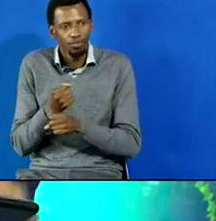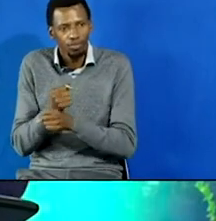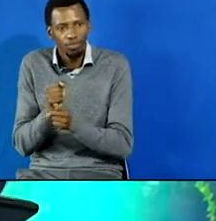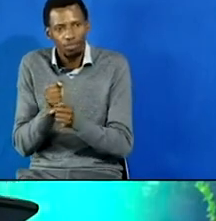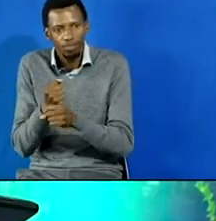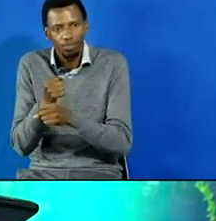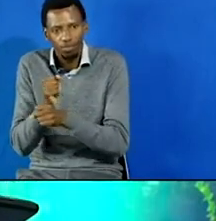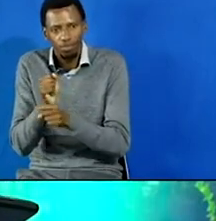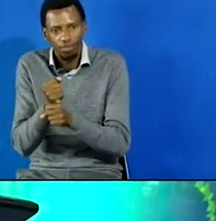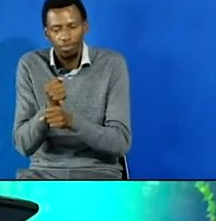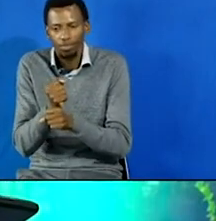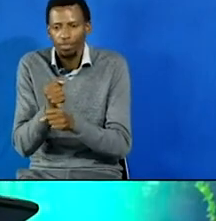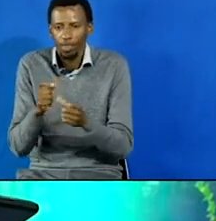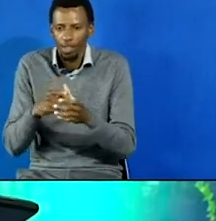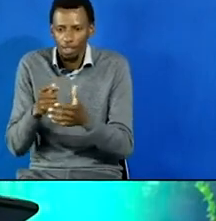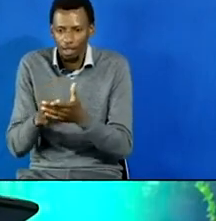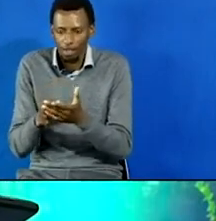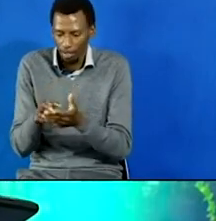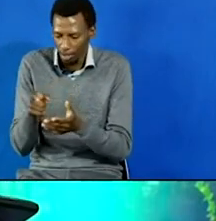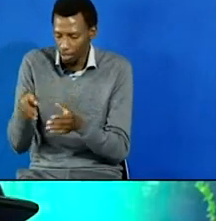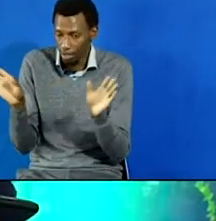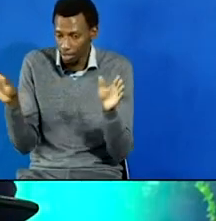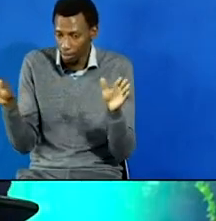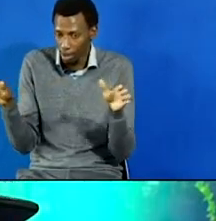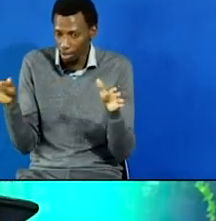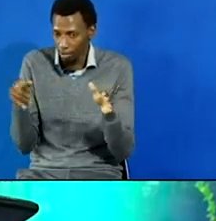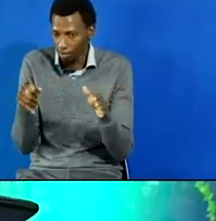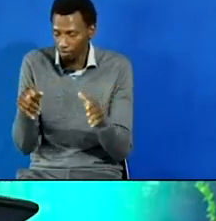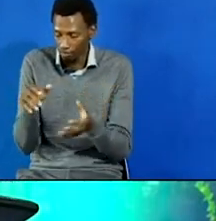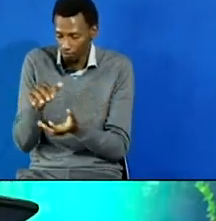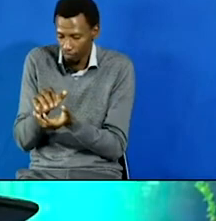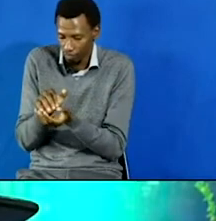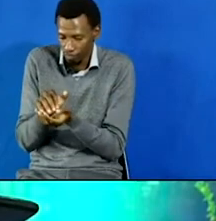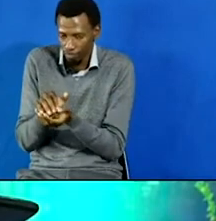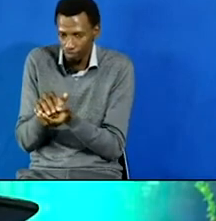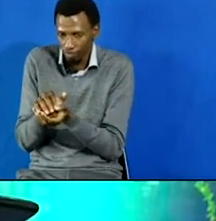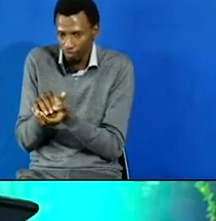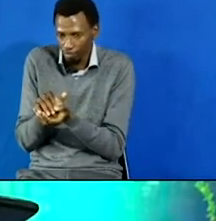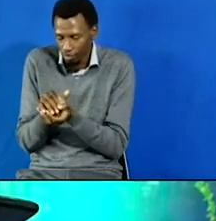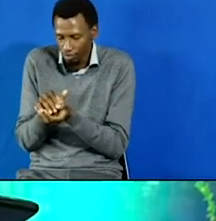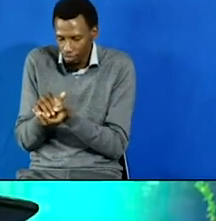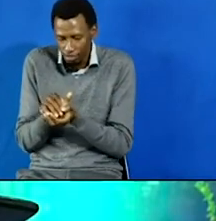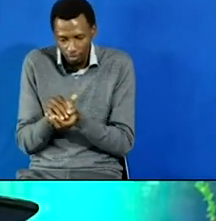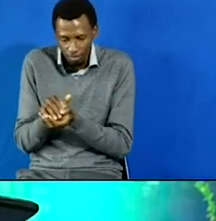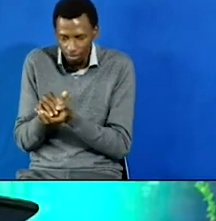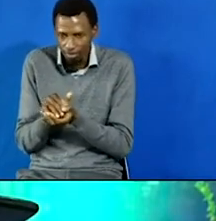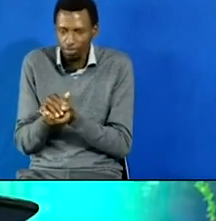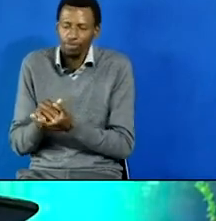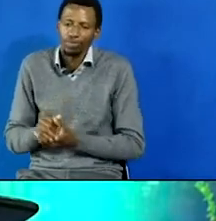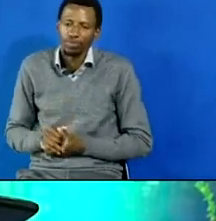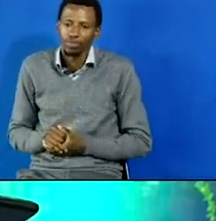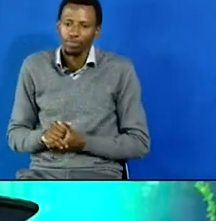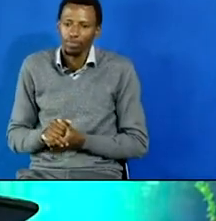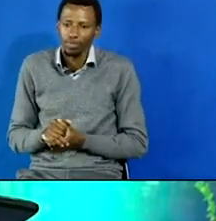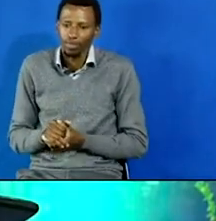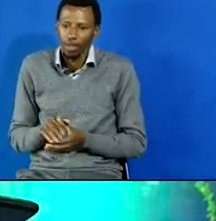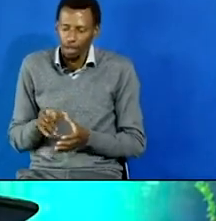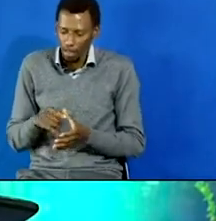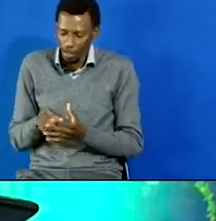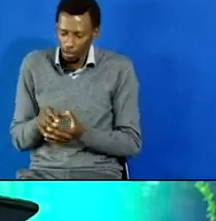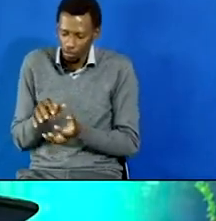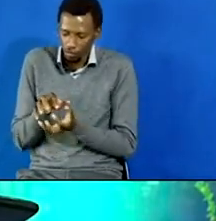he went and held this bird in his arm and closed